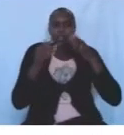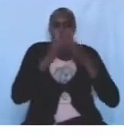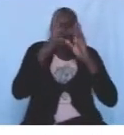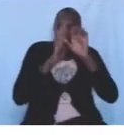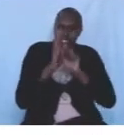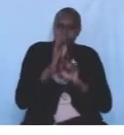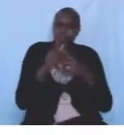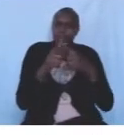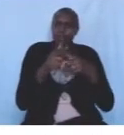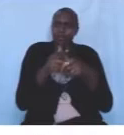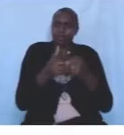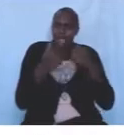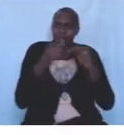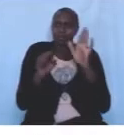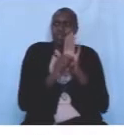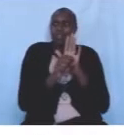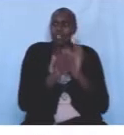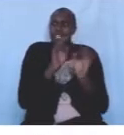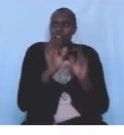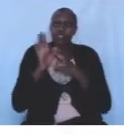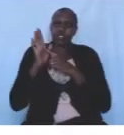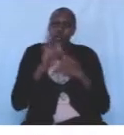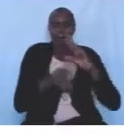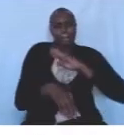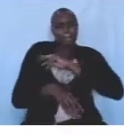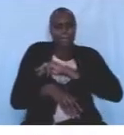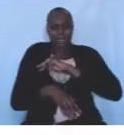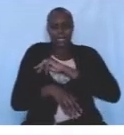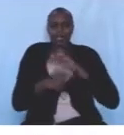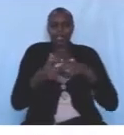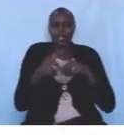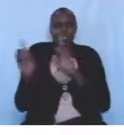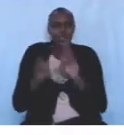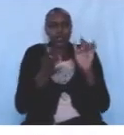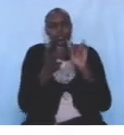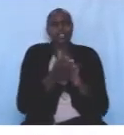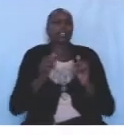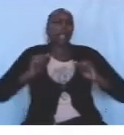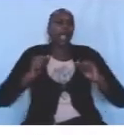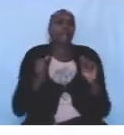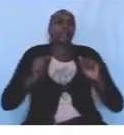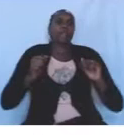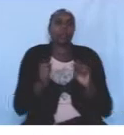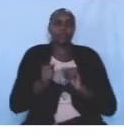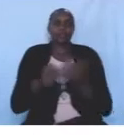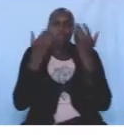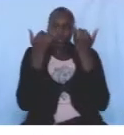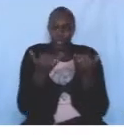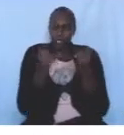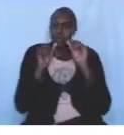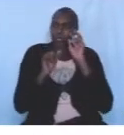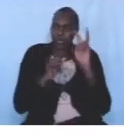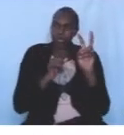let him govern diligently. If it's showing mercy, let him do it cheerfully. So as we can